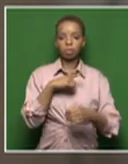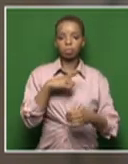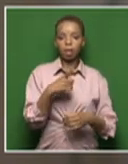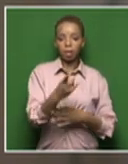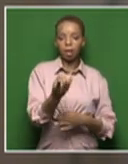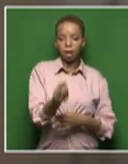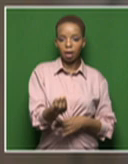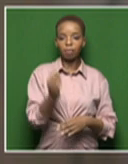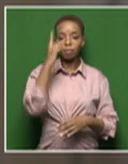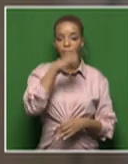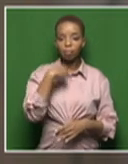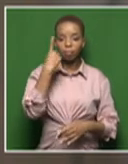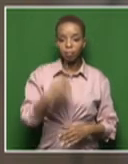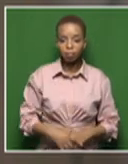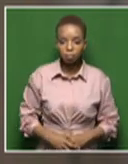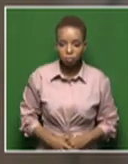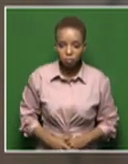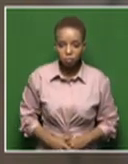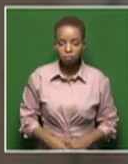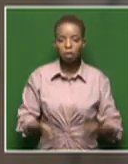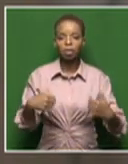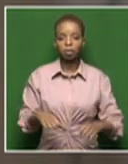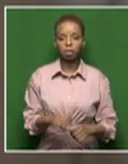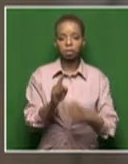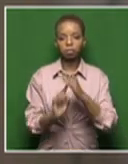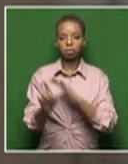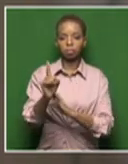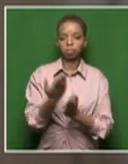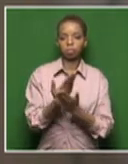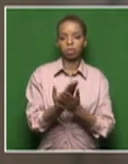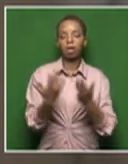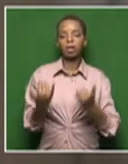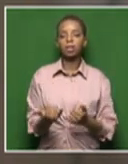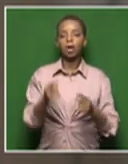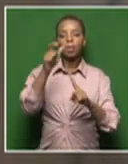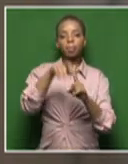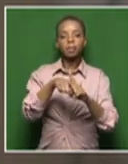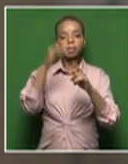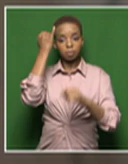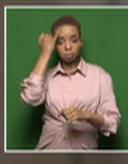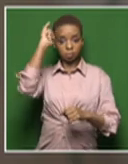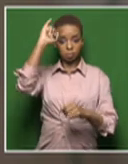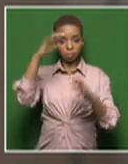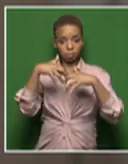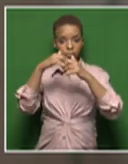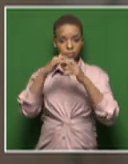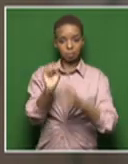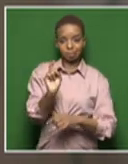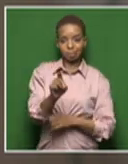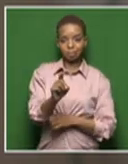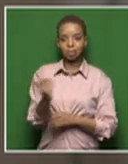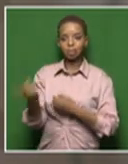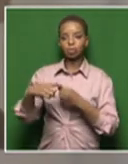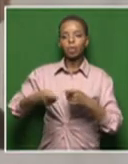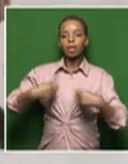touch-free facial recognition. But to tell us more, we're joined by the innovator of Vella and owner of Blink.Iot, Bonele Lusithi, and we say